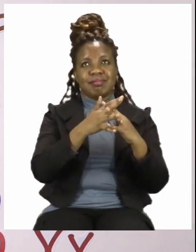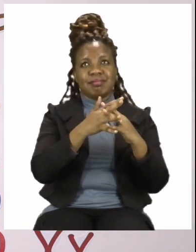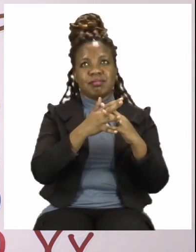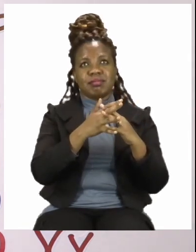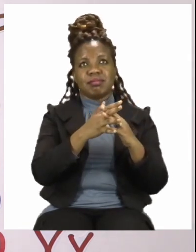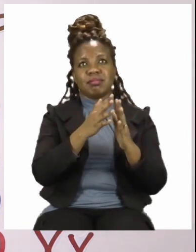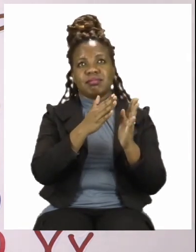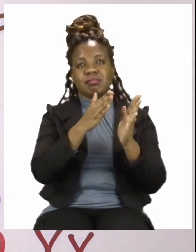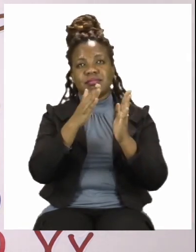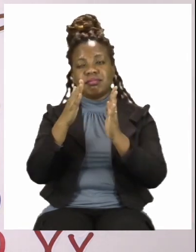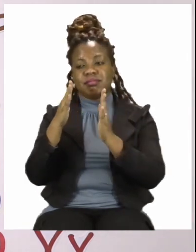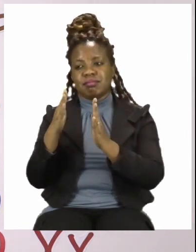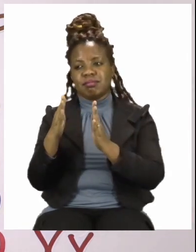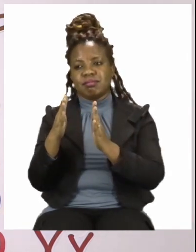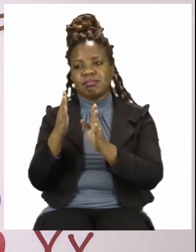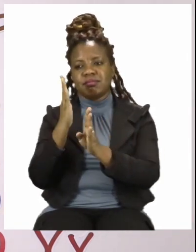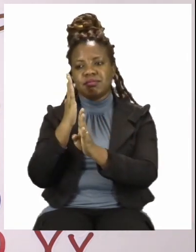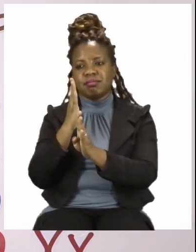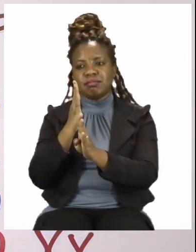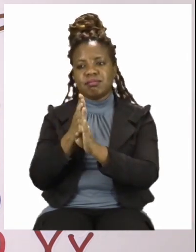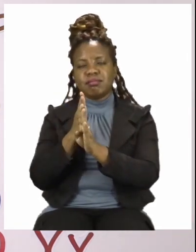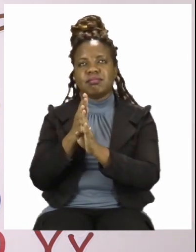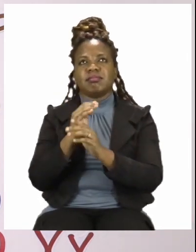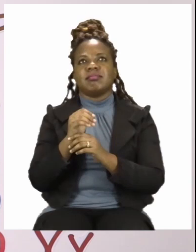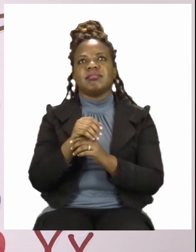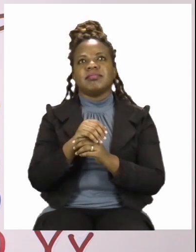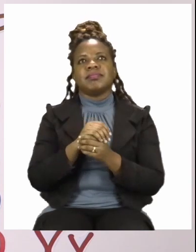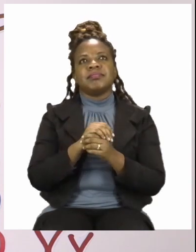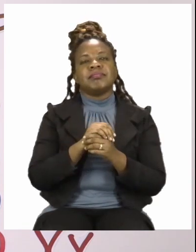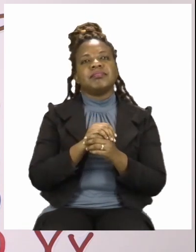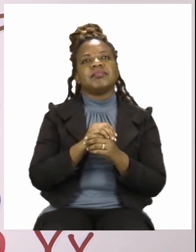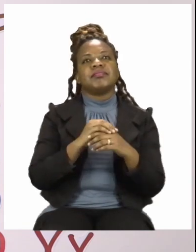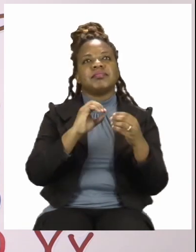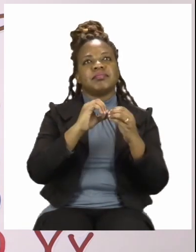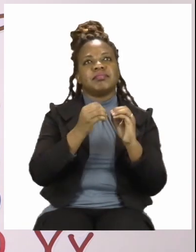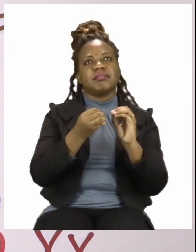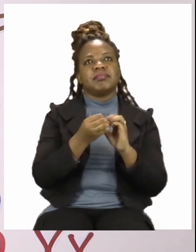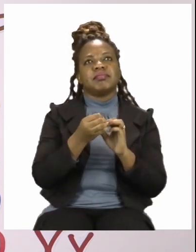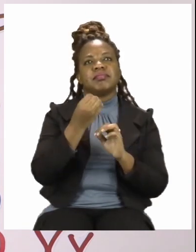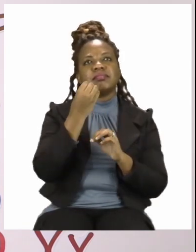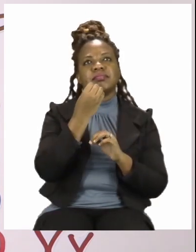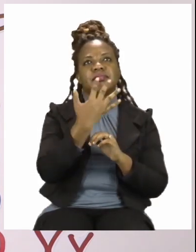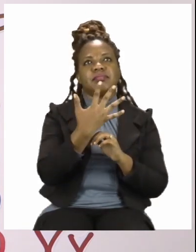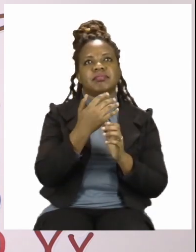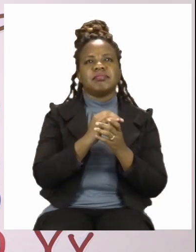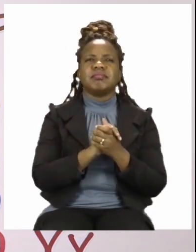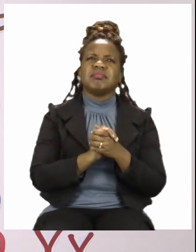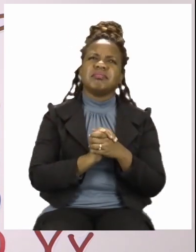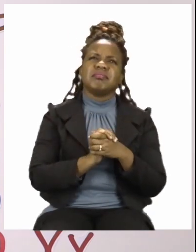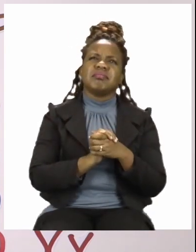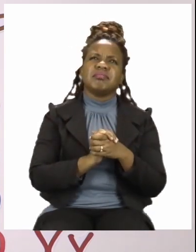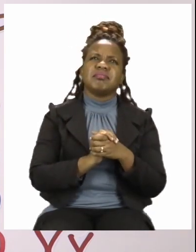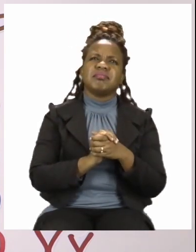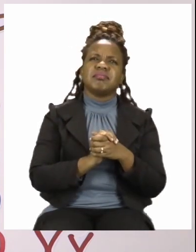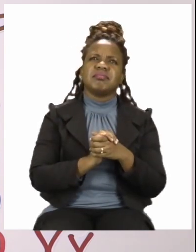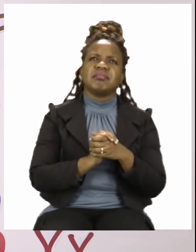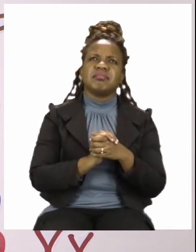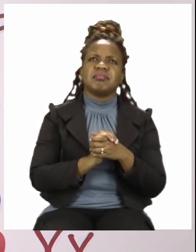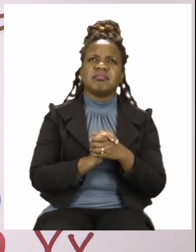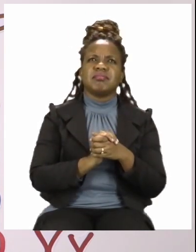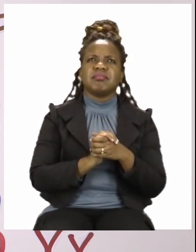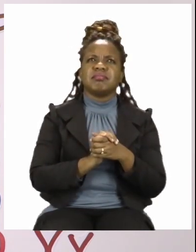were following. Now let's do number 5 together. What do you think this word is that